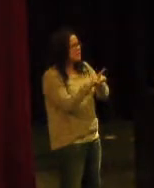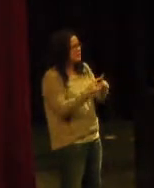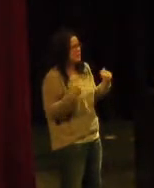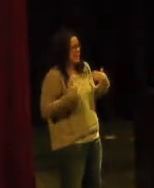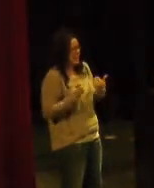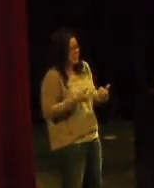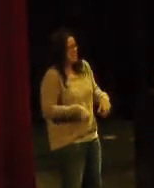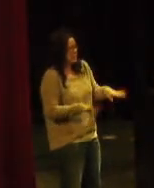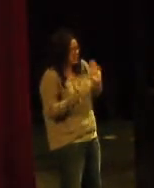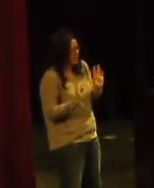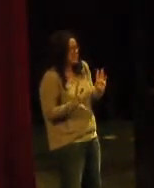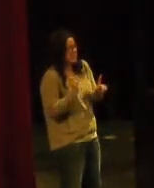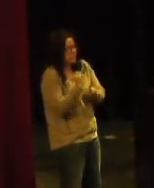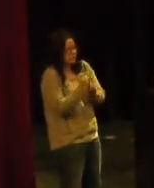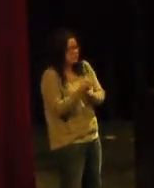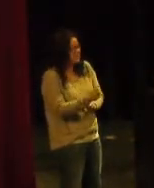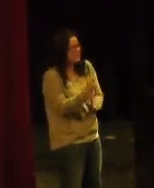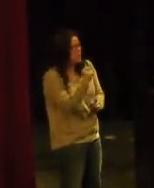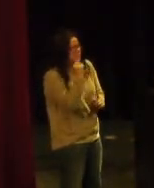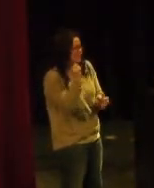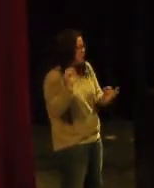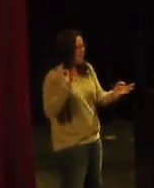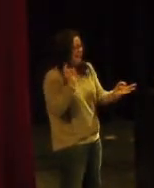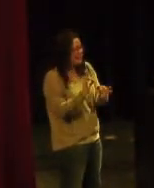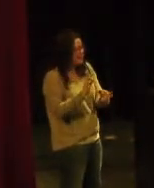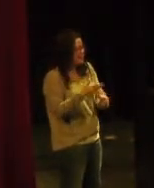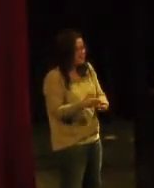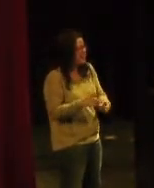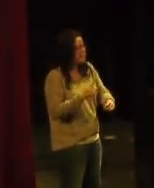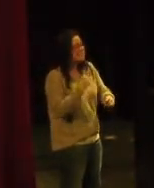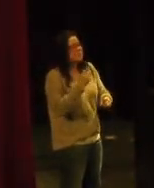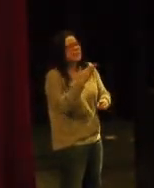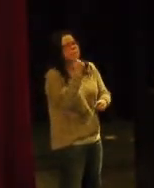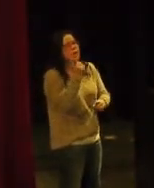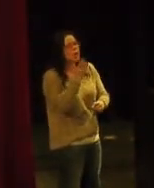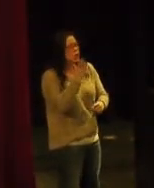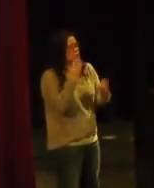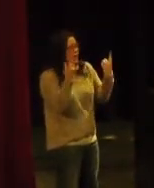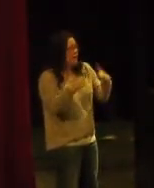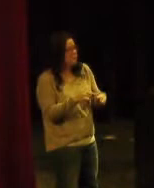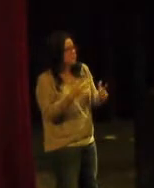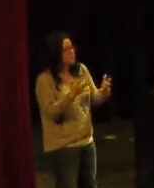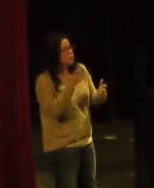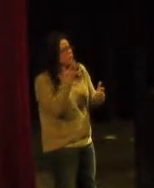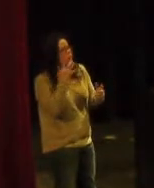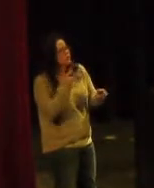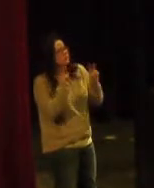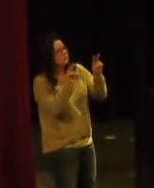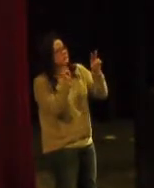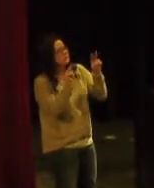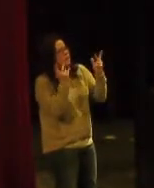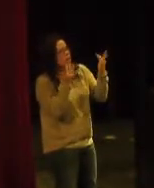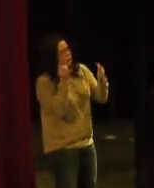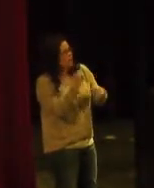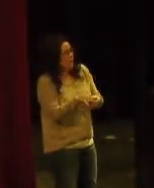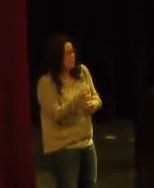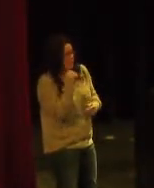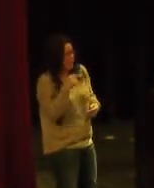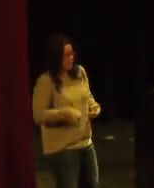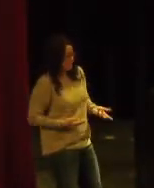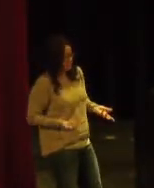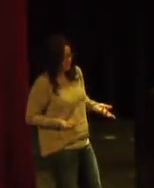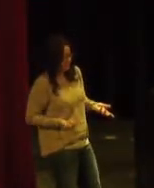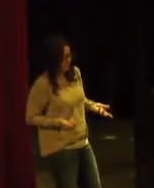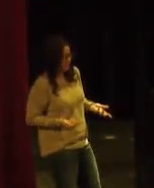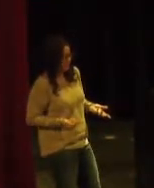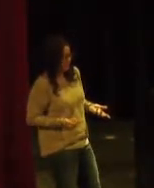the circumstances were not the ideal. Something better was coming, and they had their eyes set on that. And they wanted to be a part of that, not of this. It's basically